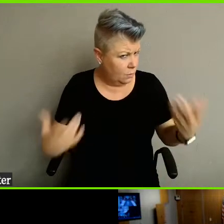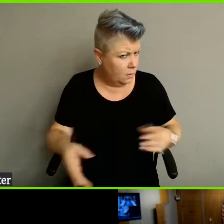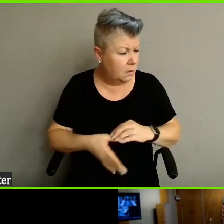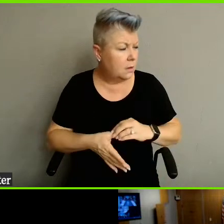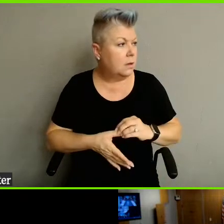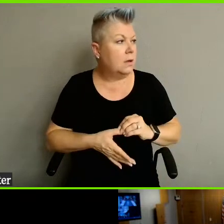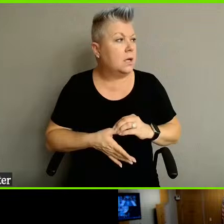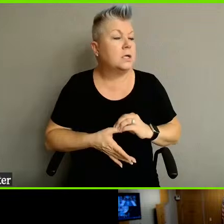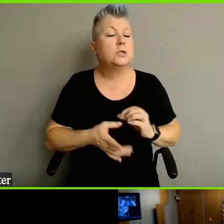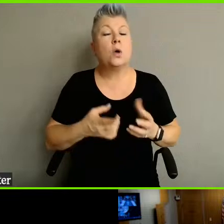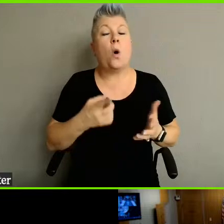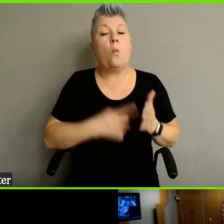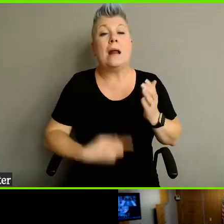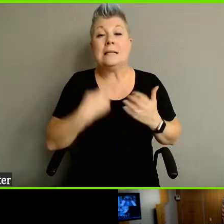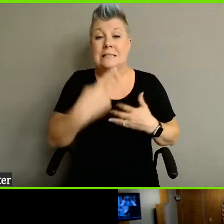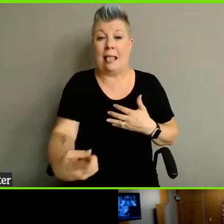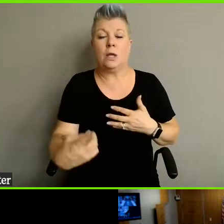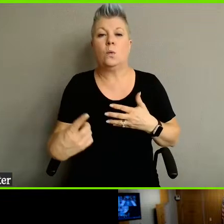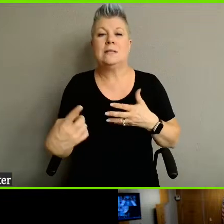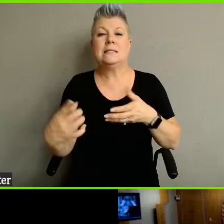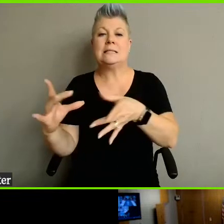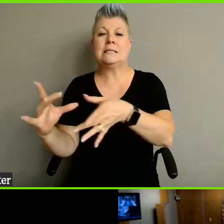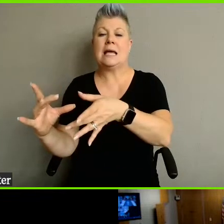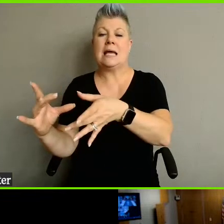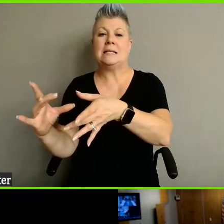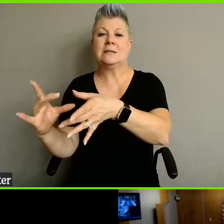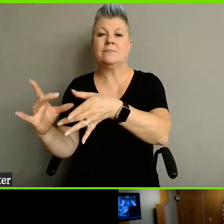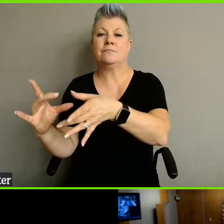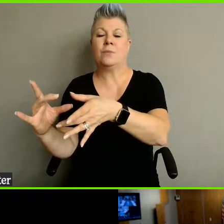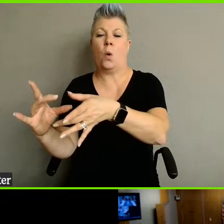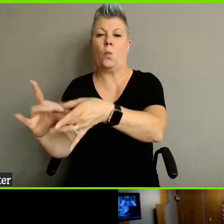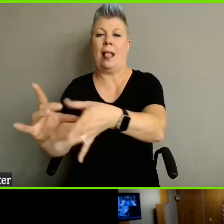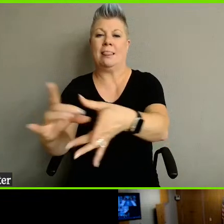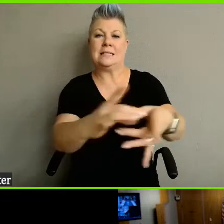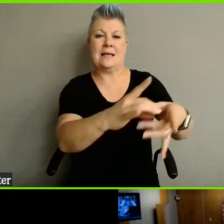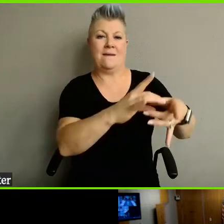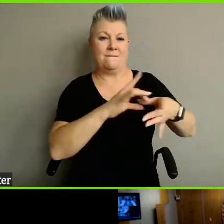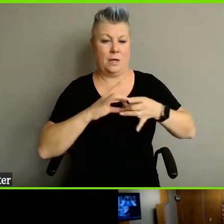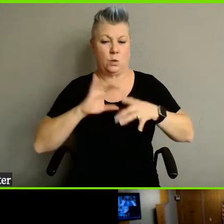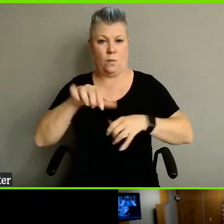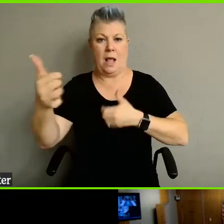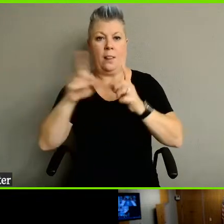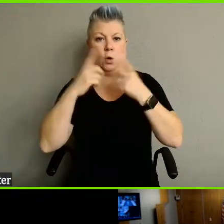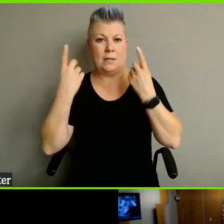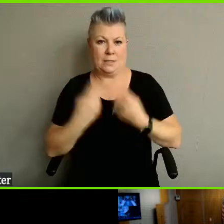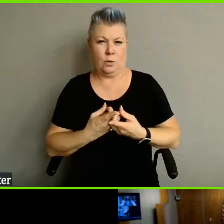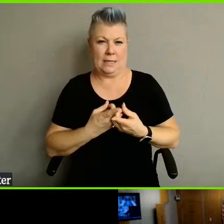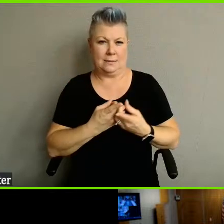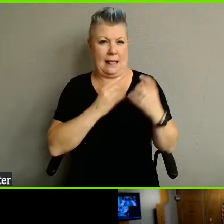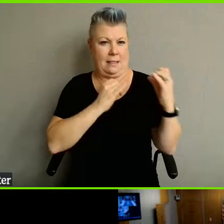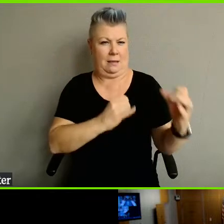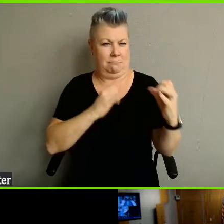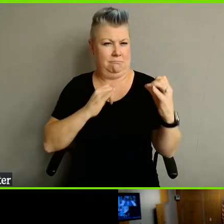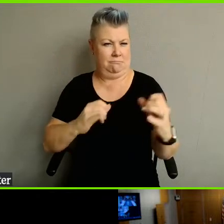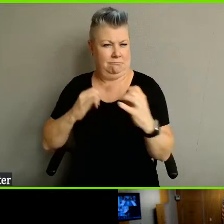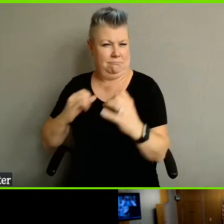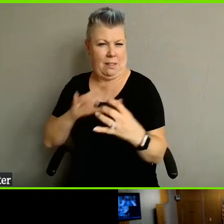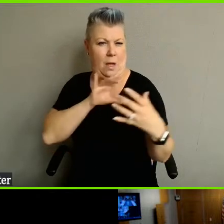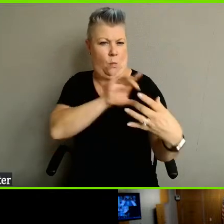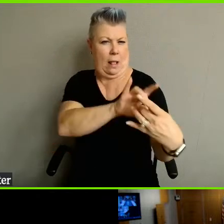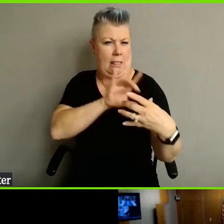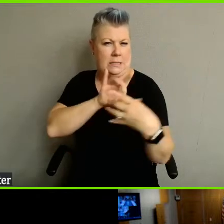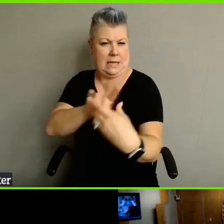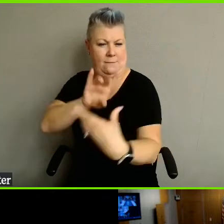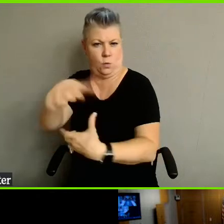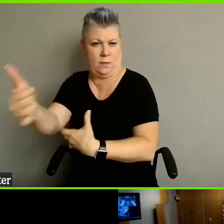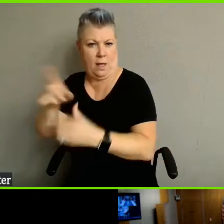It's what it's telling you is it's relative to the other districts. Yeah. And so as you see if everybody's kind of decreases, you still want to know where you are relative to those